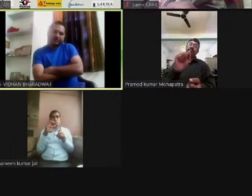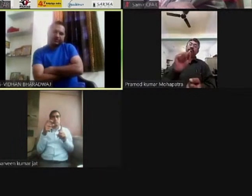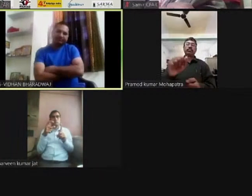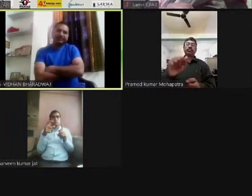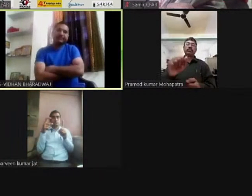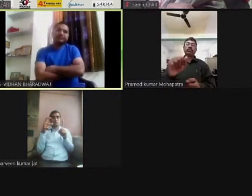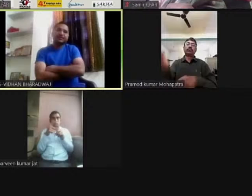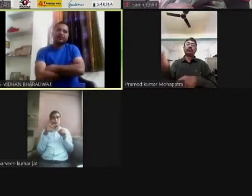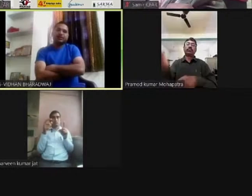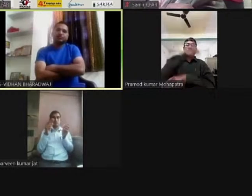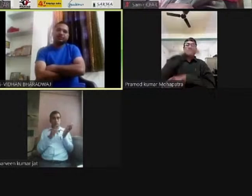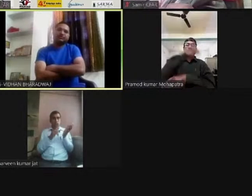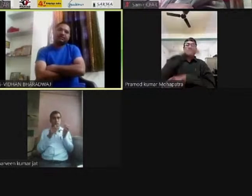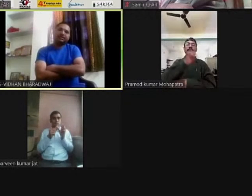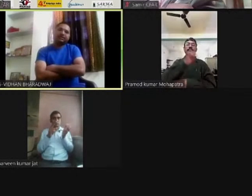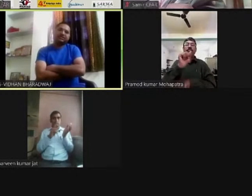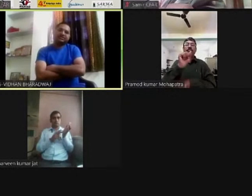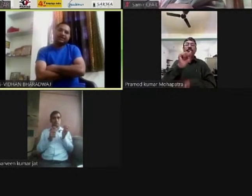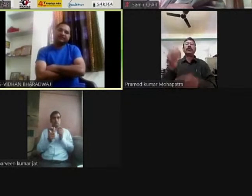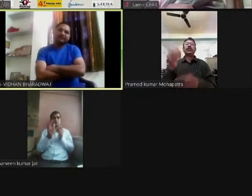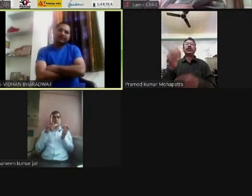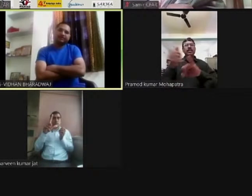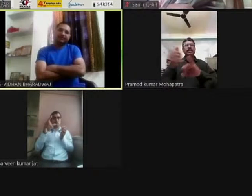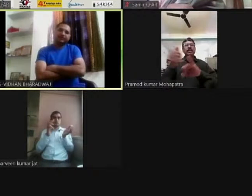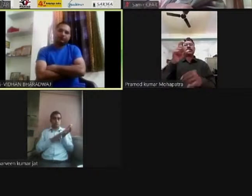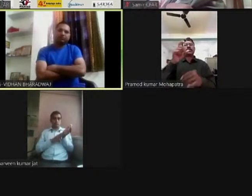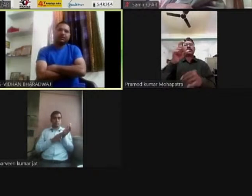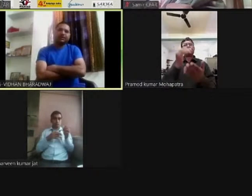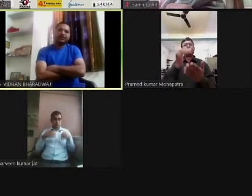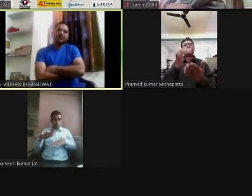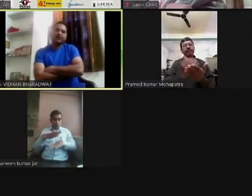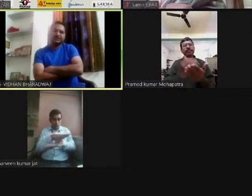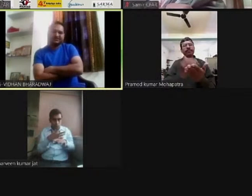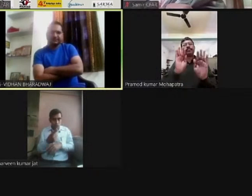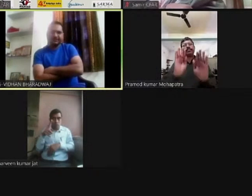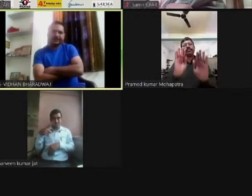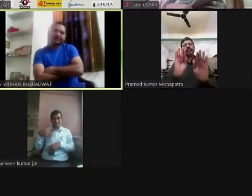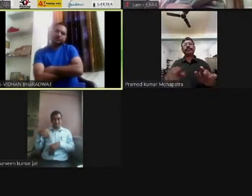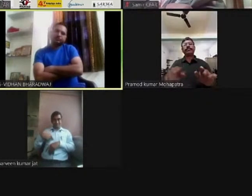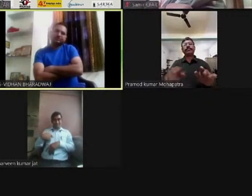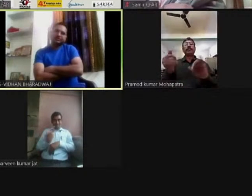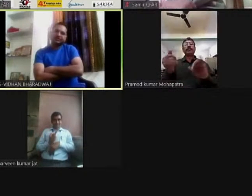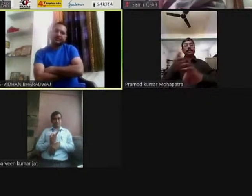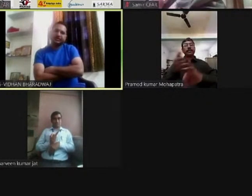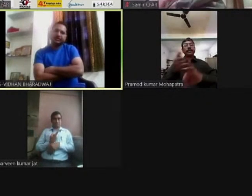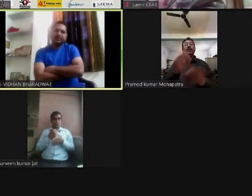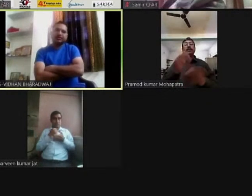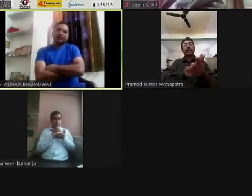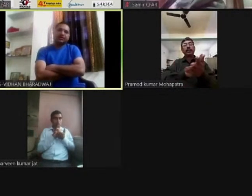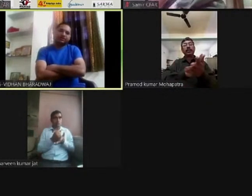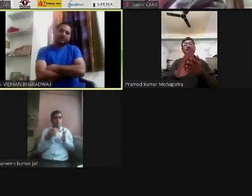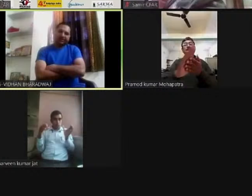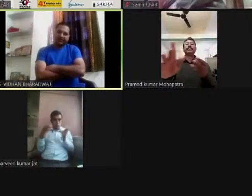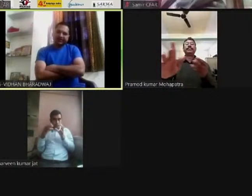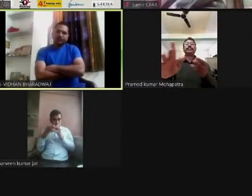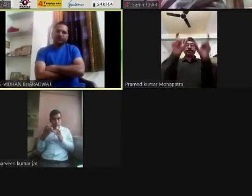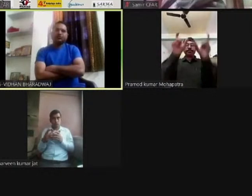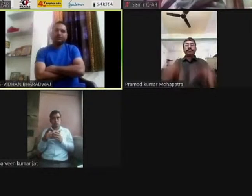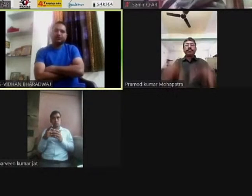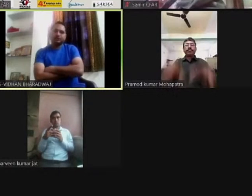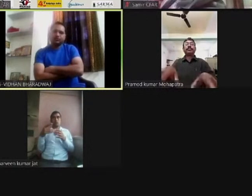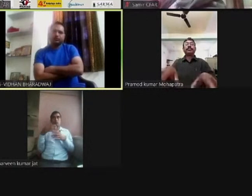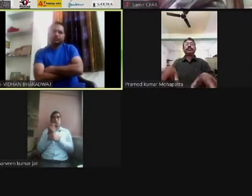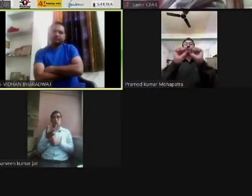and the Rural Livelihood Mission scheme, we have this aspect of self-help groups